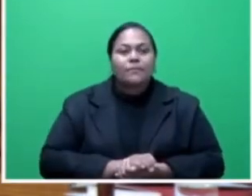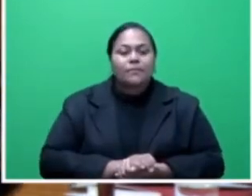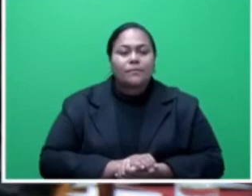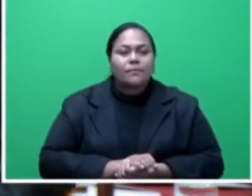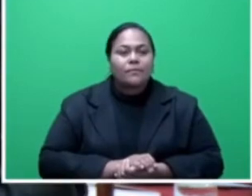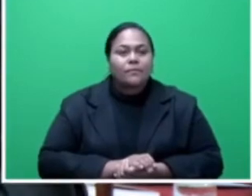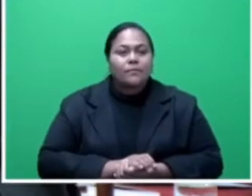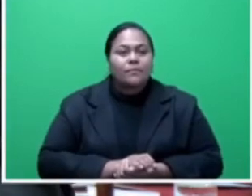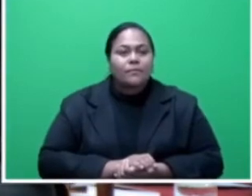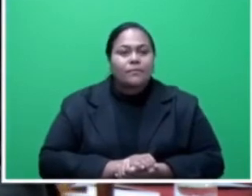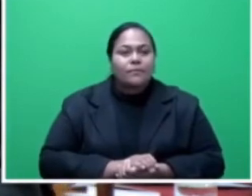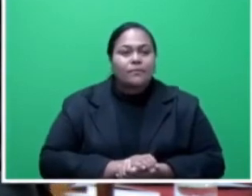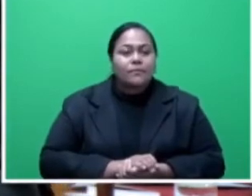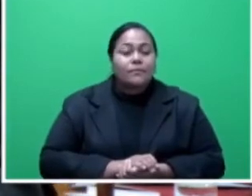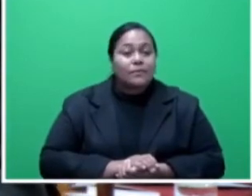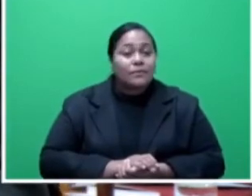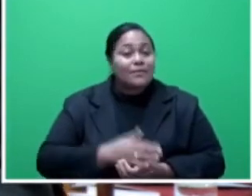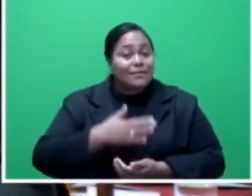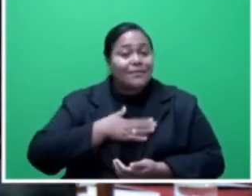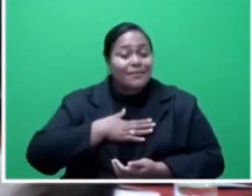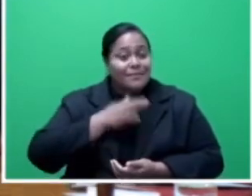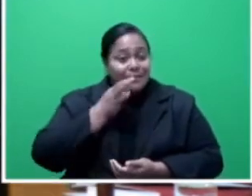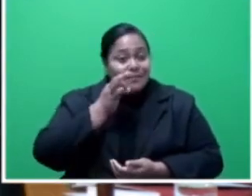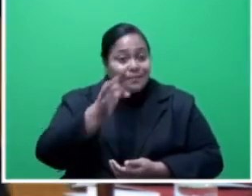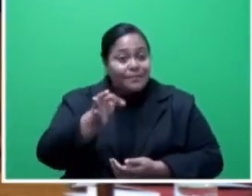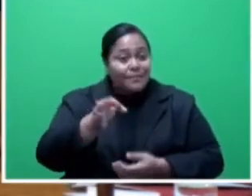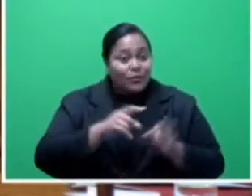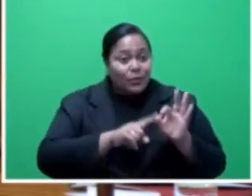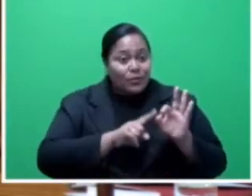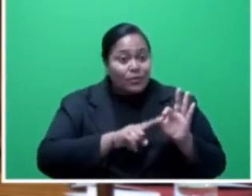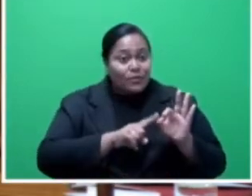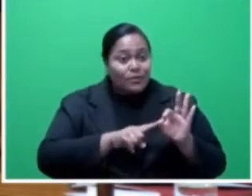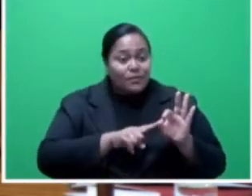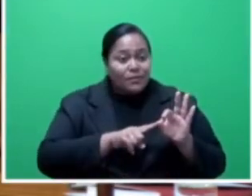Order. Well, that's my question. That is what I'm trying to drive at.